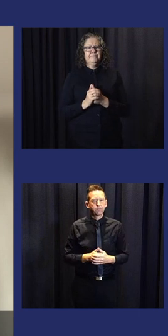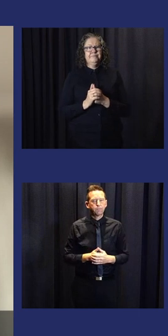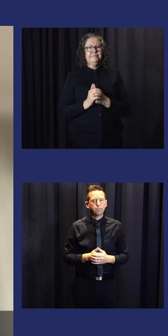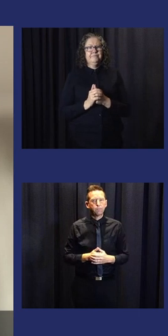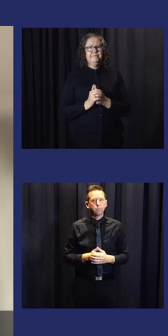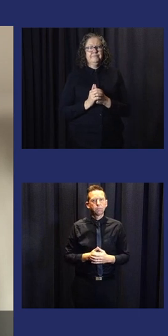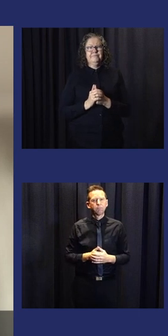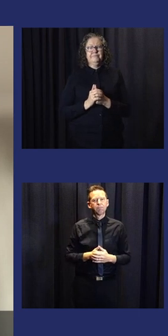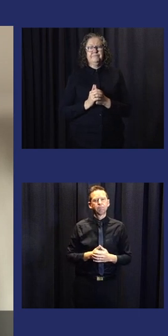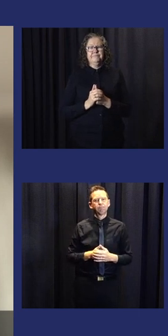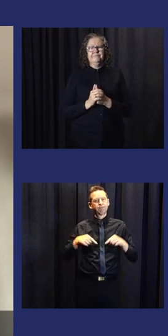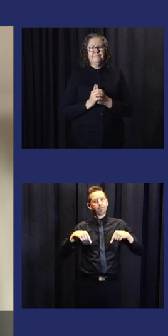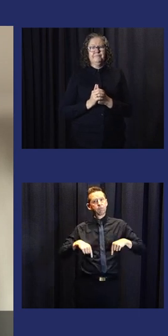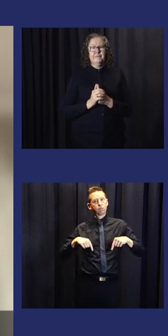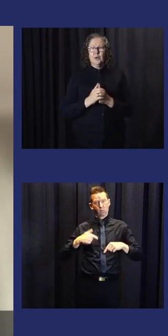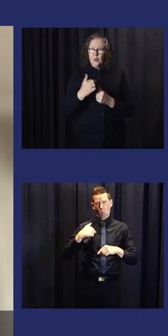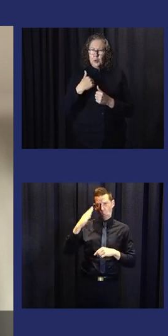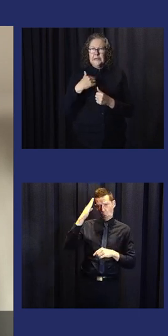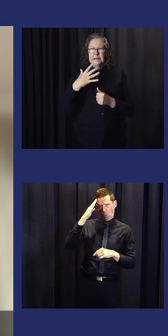the expertise of the lived